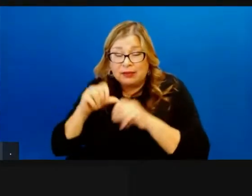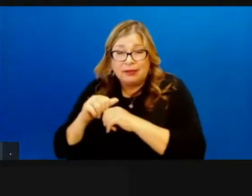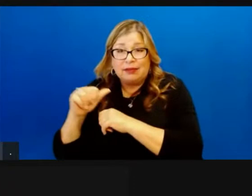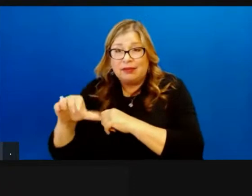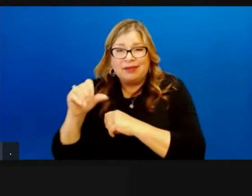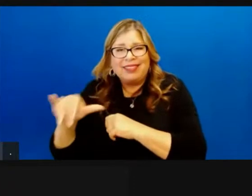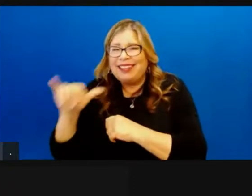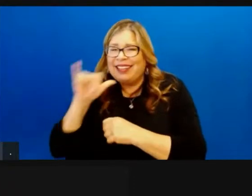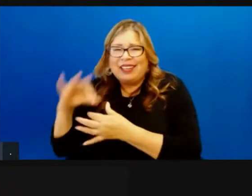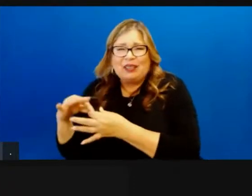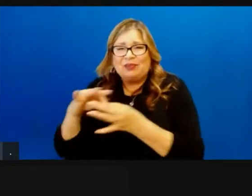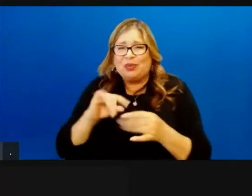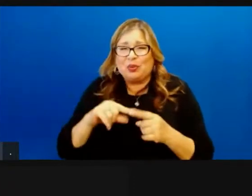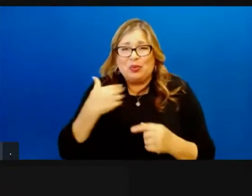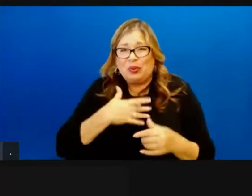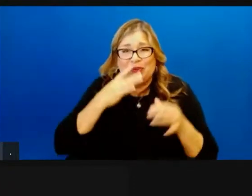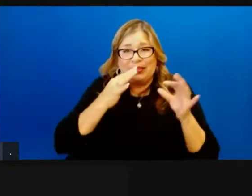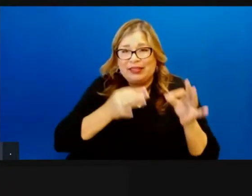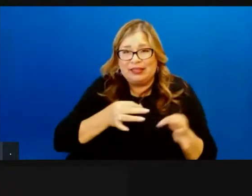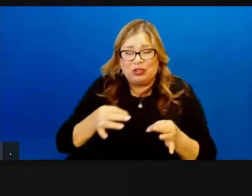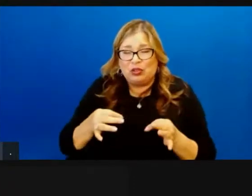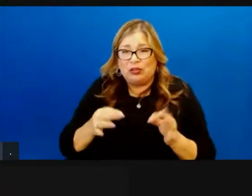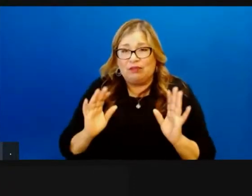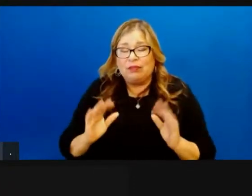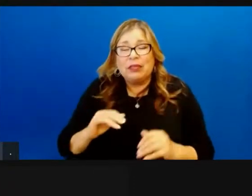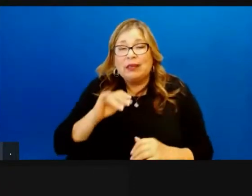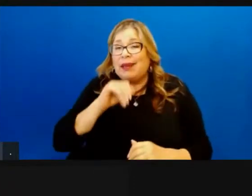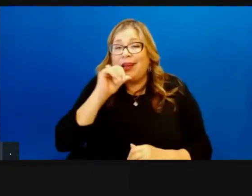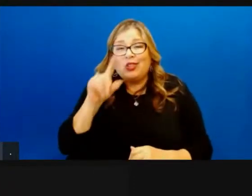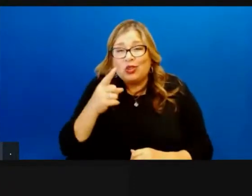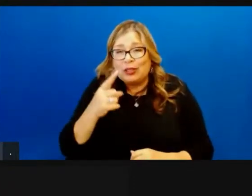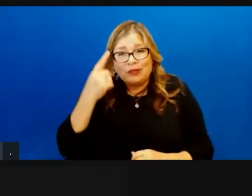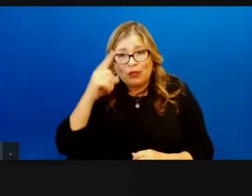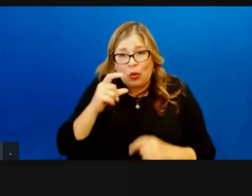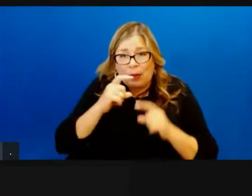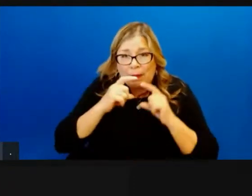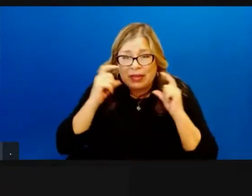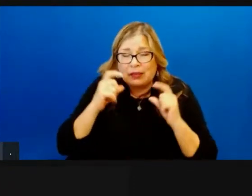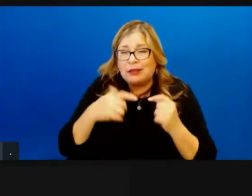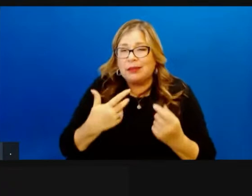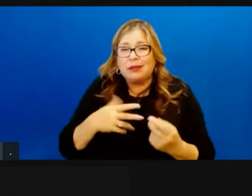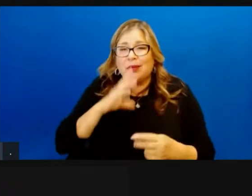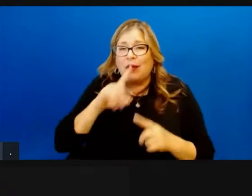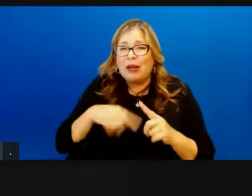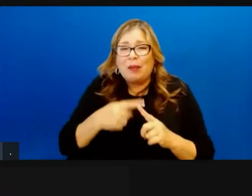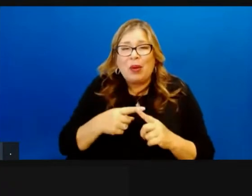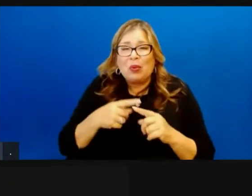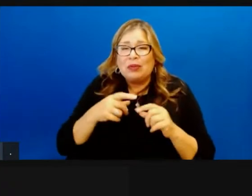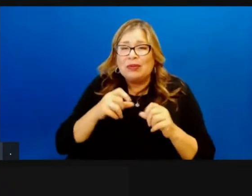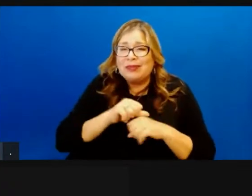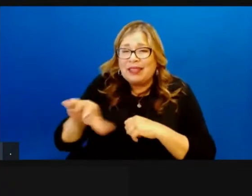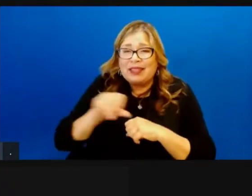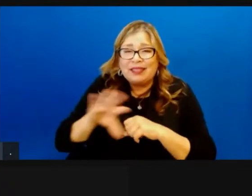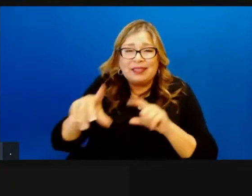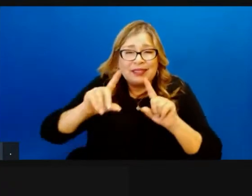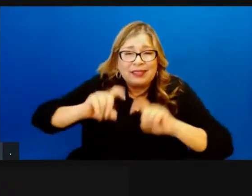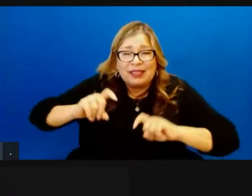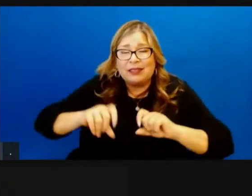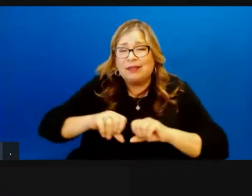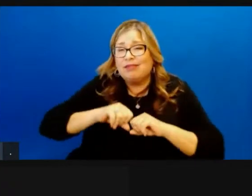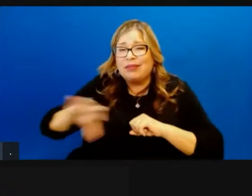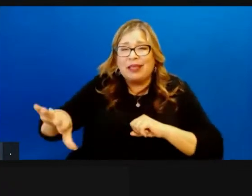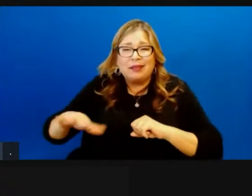said, and this is not just true of masks, but true of tests, true of other supports, especially around outbreaks, that the state and local